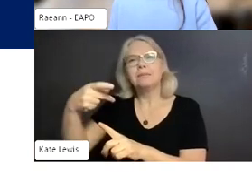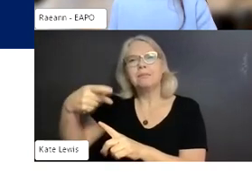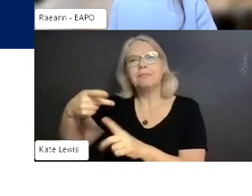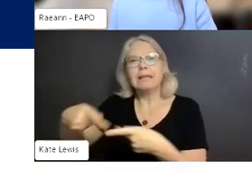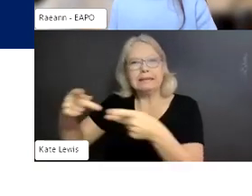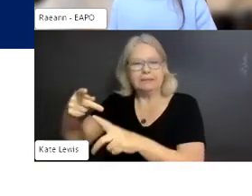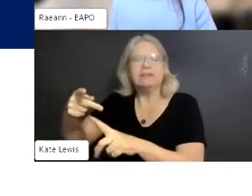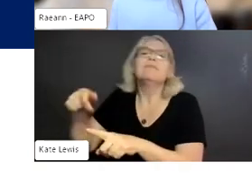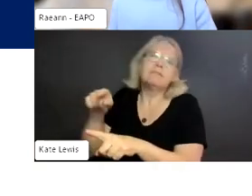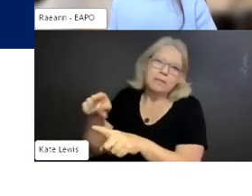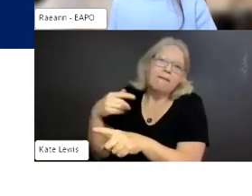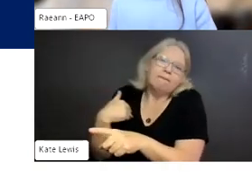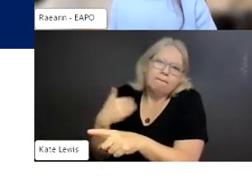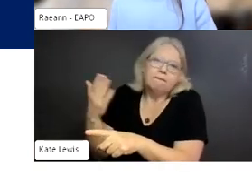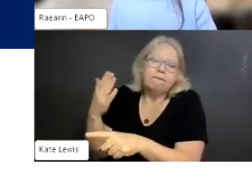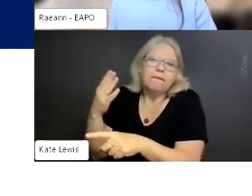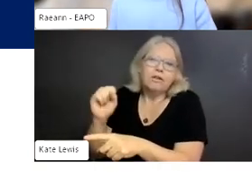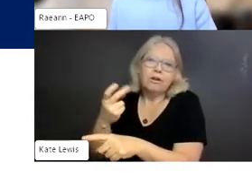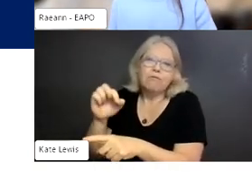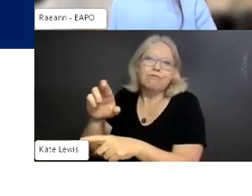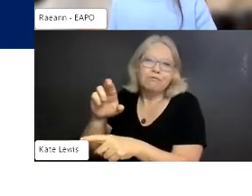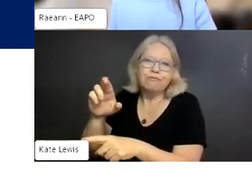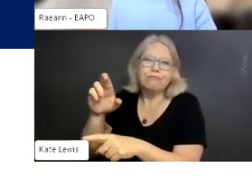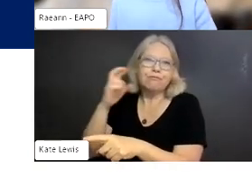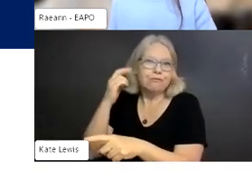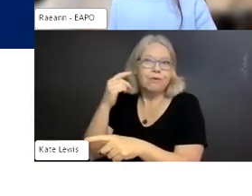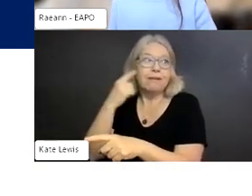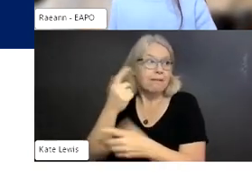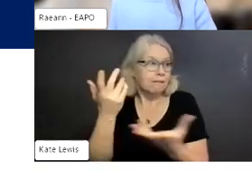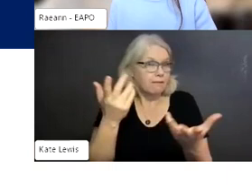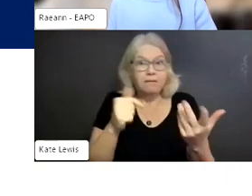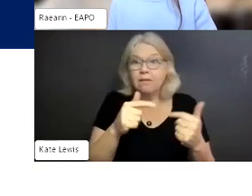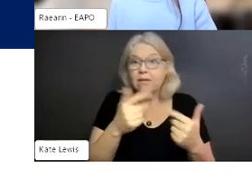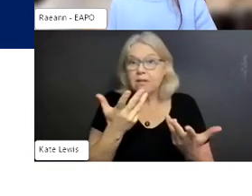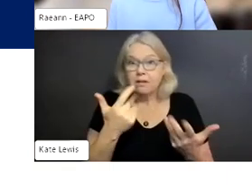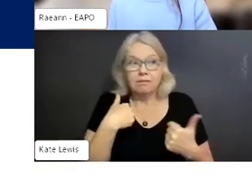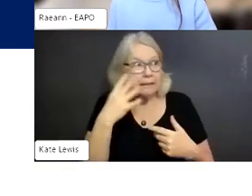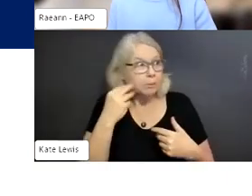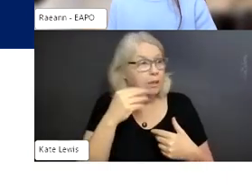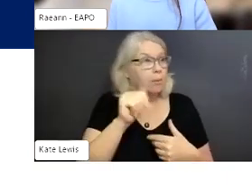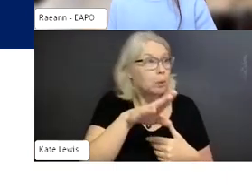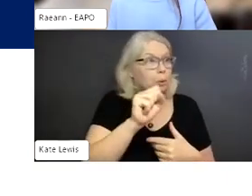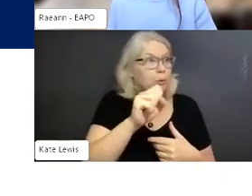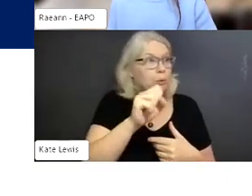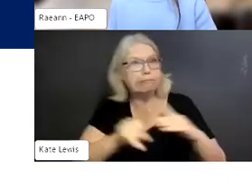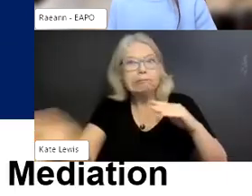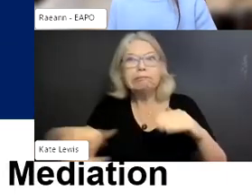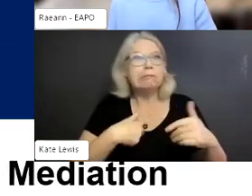accommodations for individuals who are experiencing abuse, who need to leave and see situations for safety.